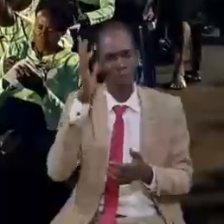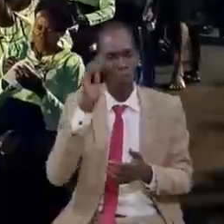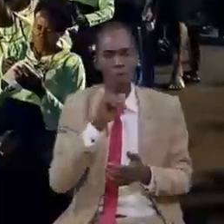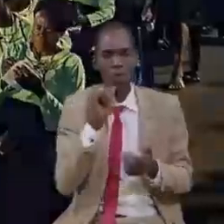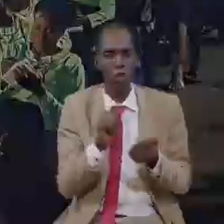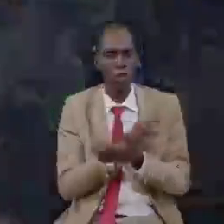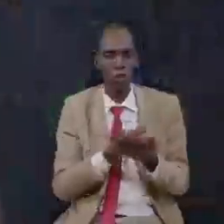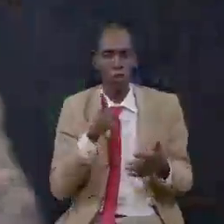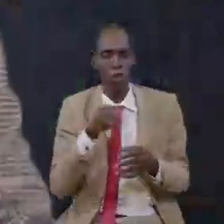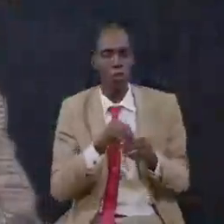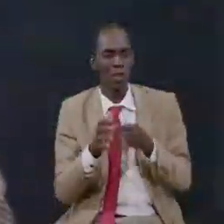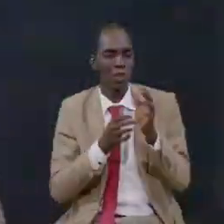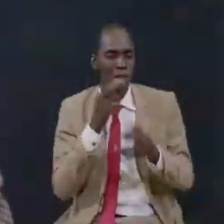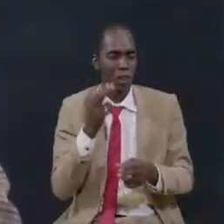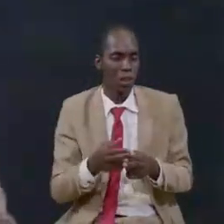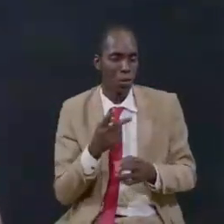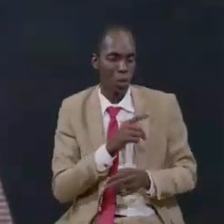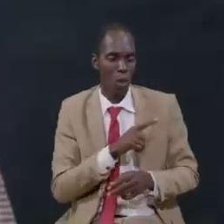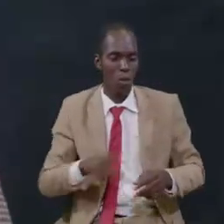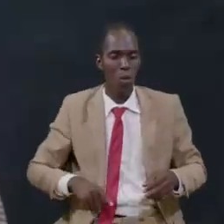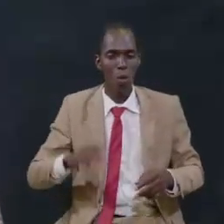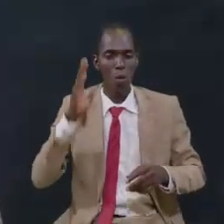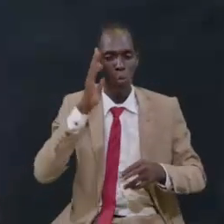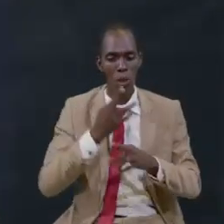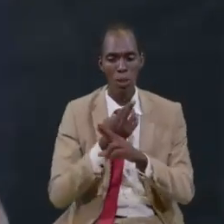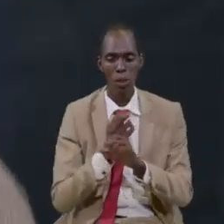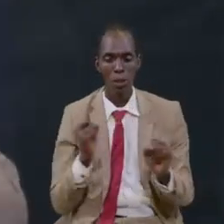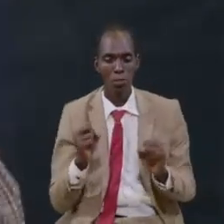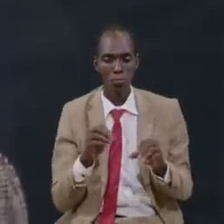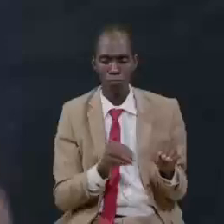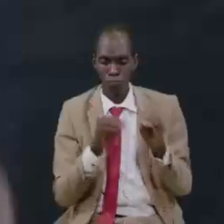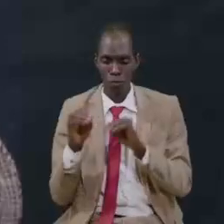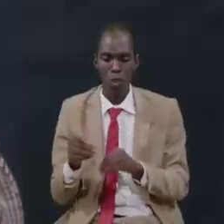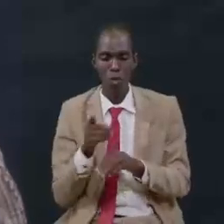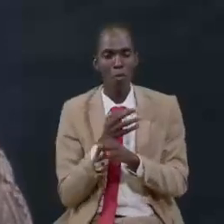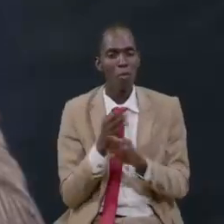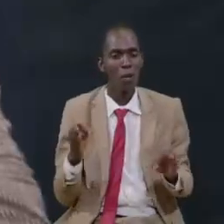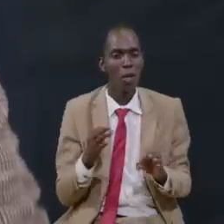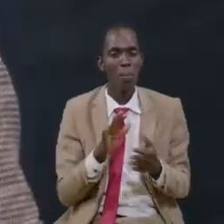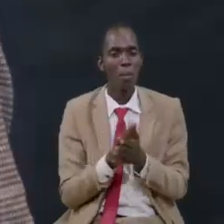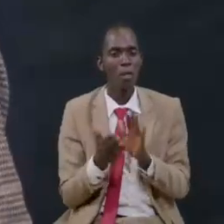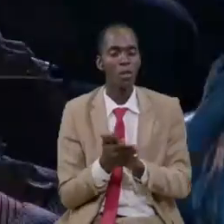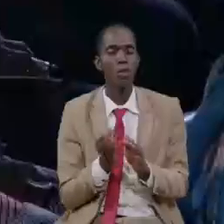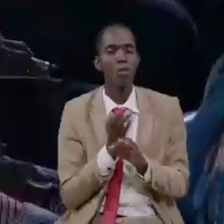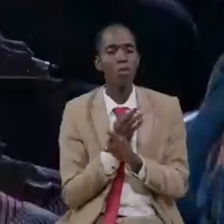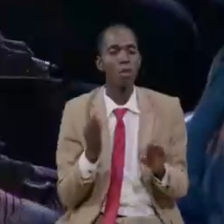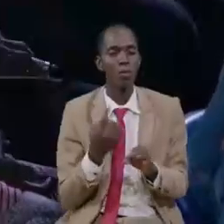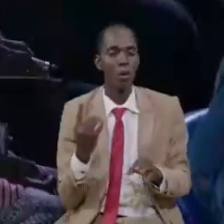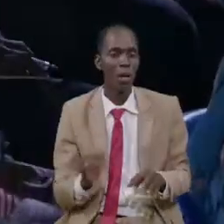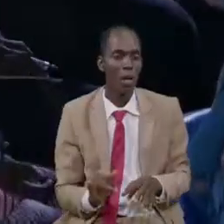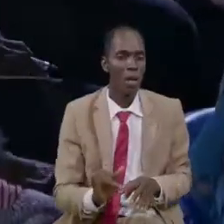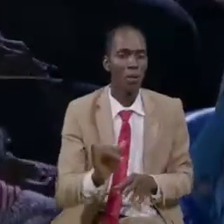going to separate you from all those things, and you're free and free and free forever in